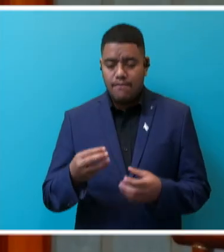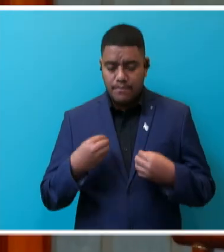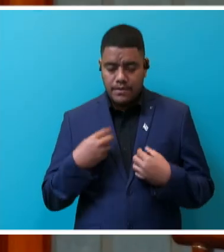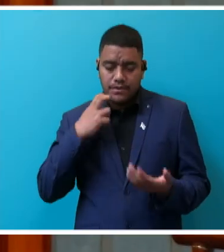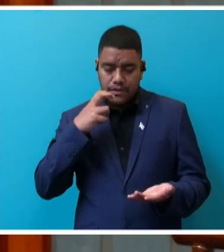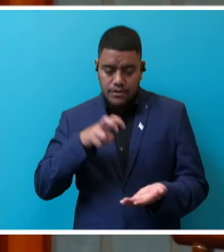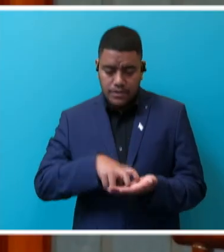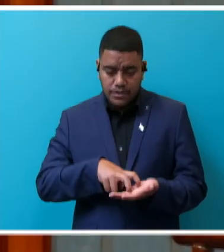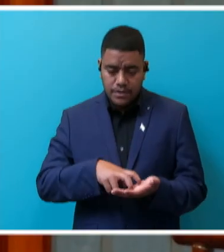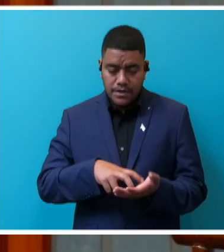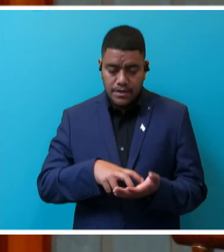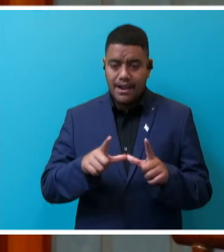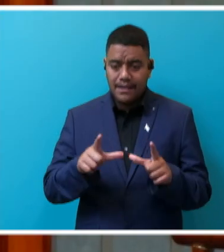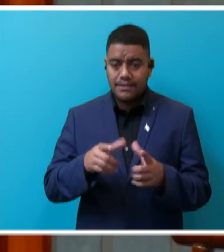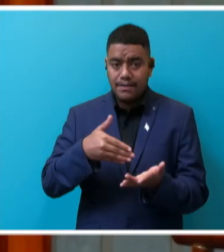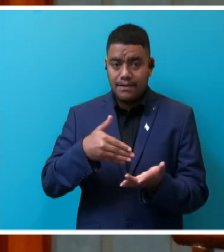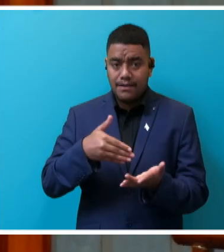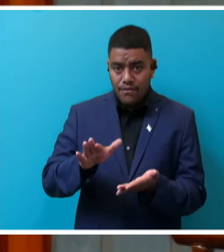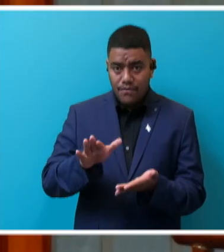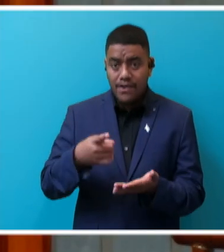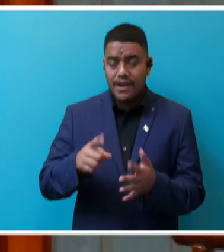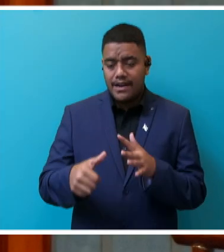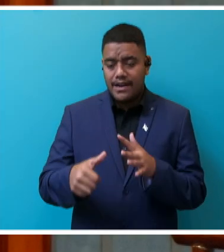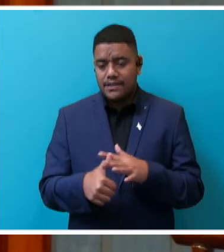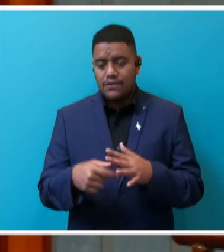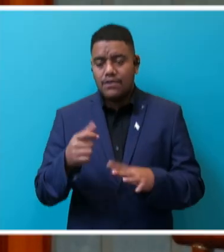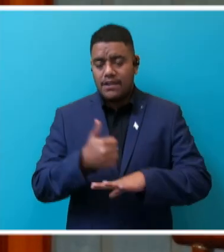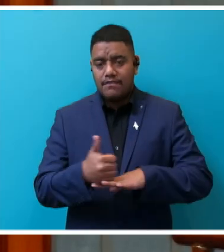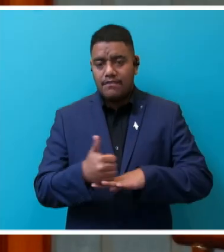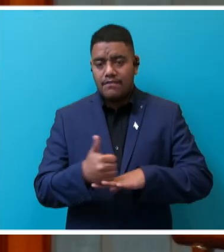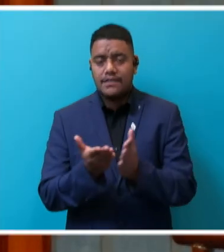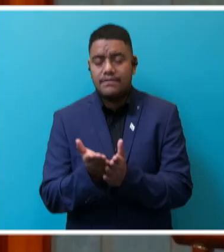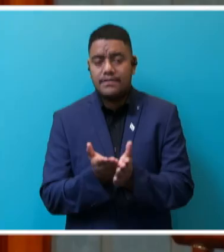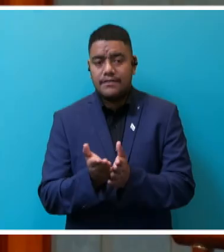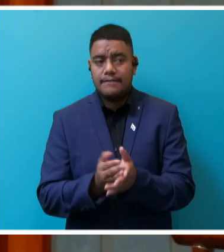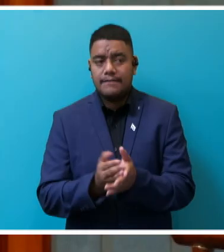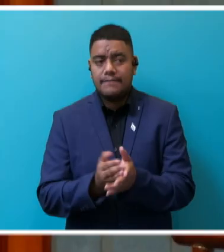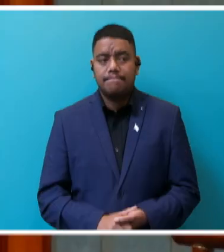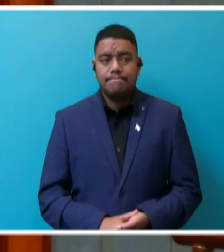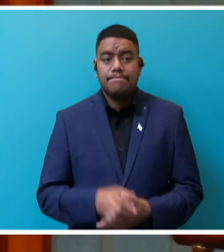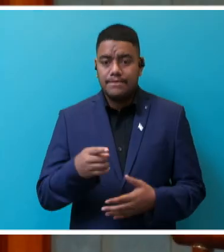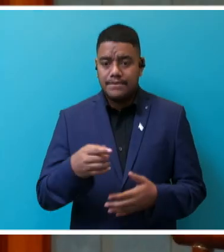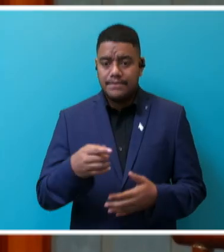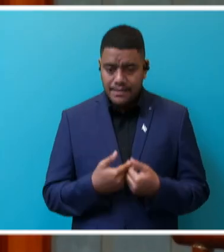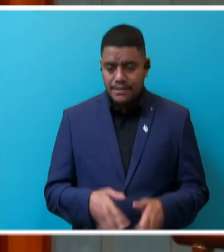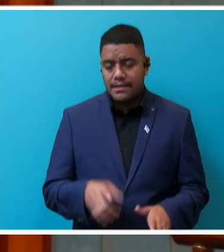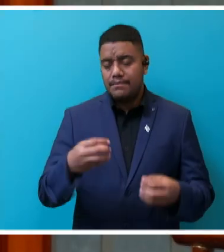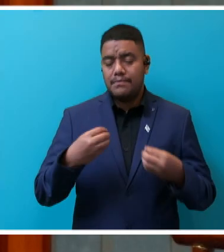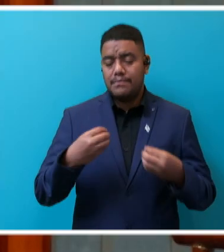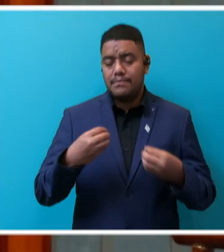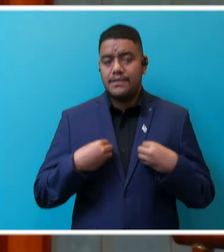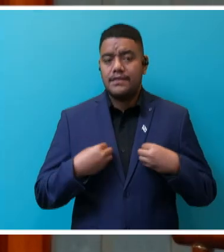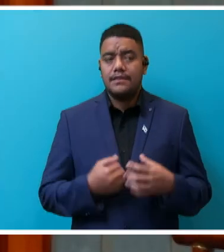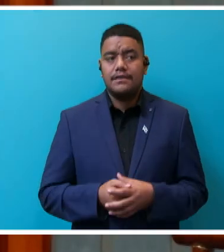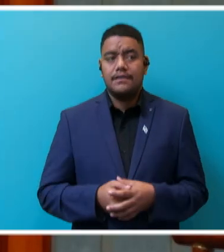registration, license application, and access to government services. By making it easier to start and operate a business, Mr. Speaker, sir,